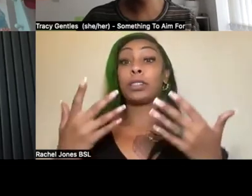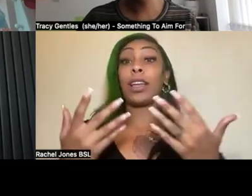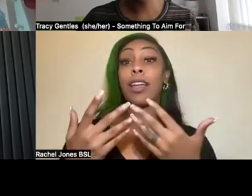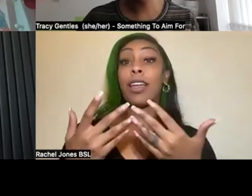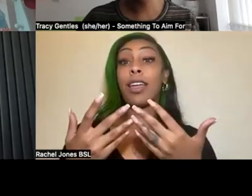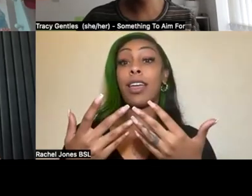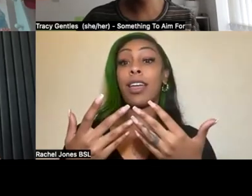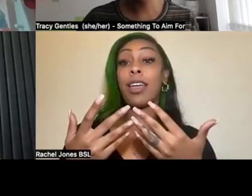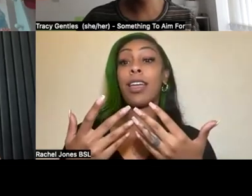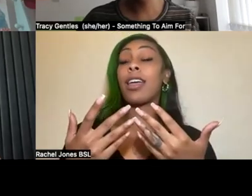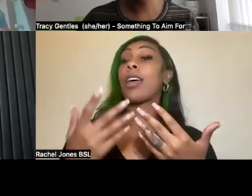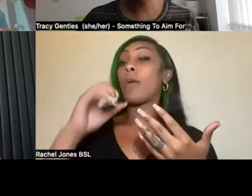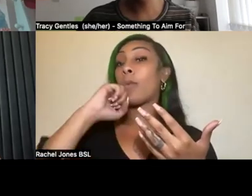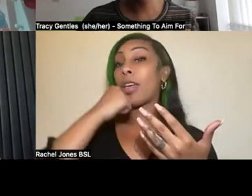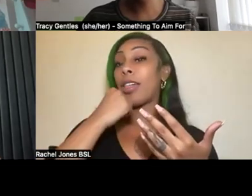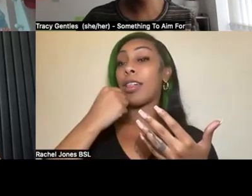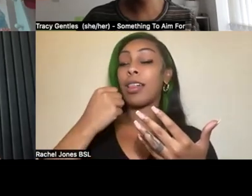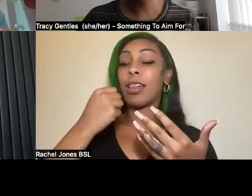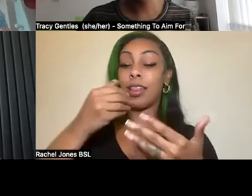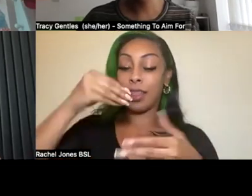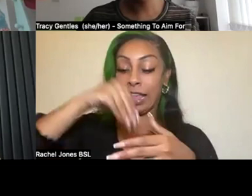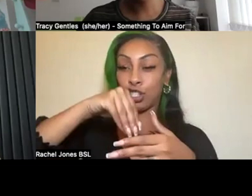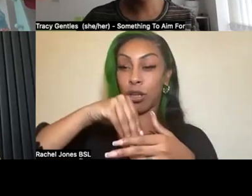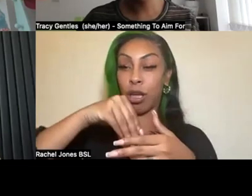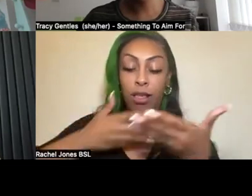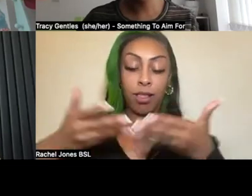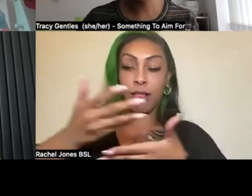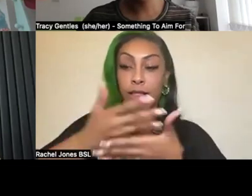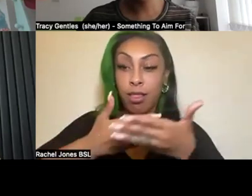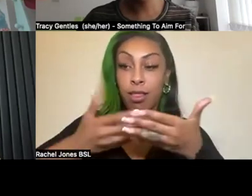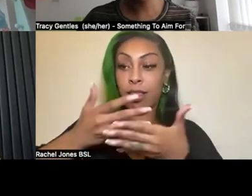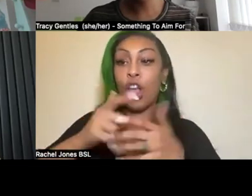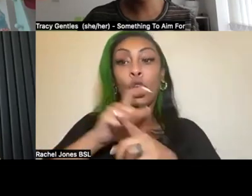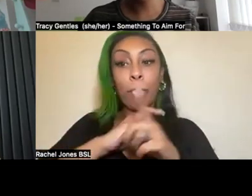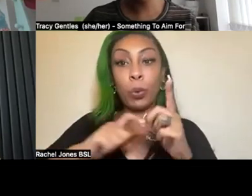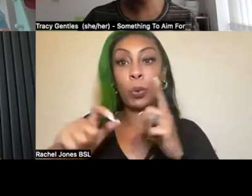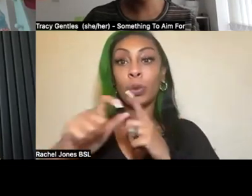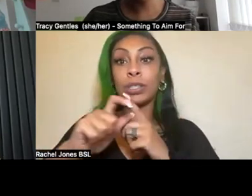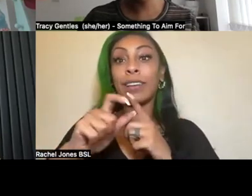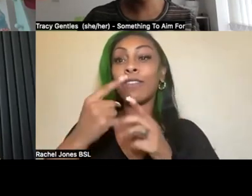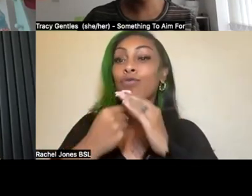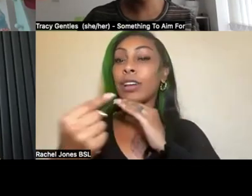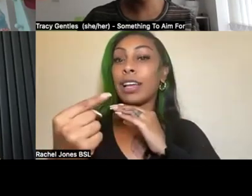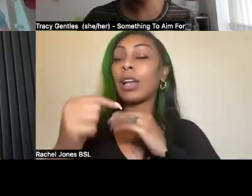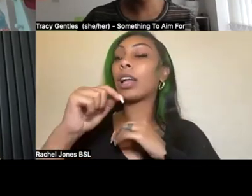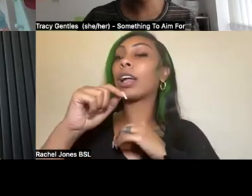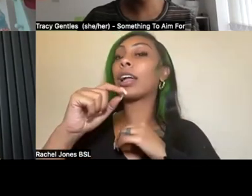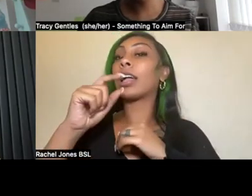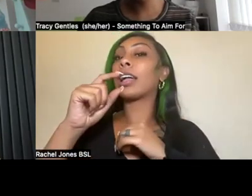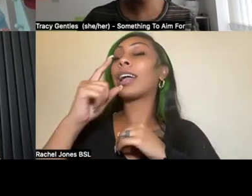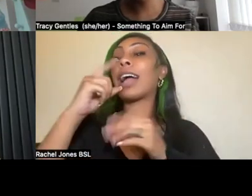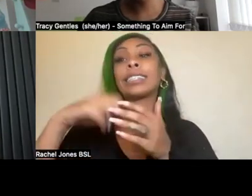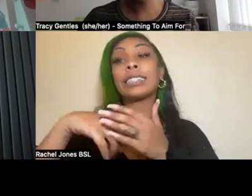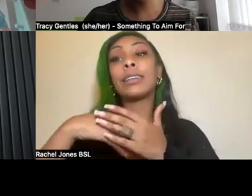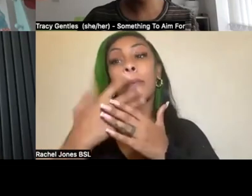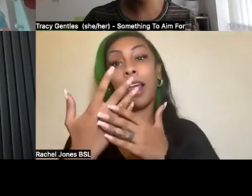convene internally at People Make It Work as a community of freelancers. We're going to convene to develop personal riders